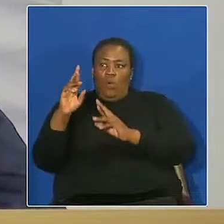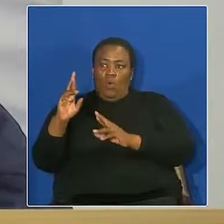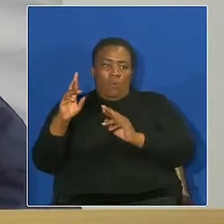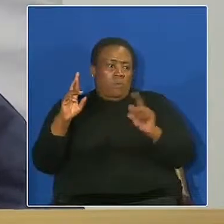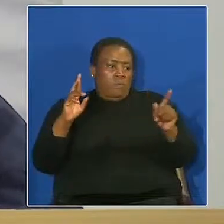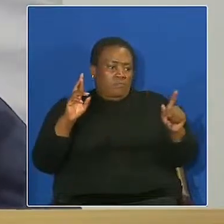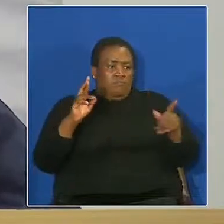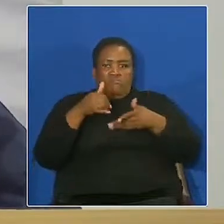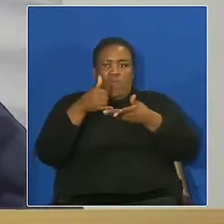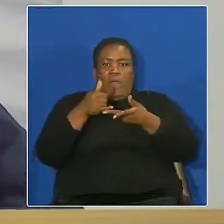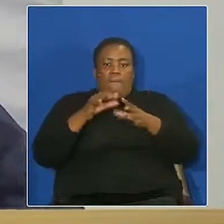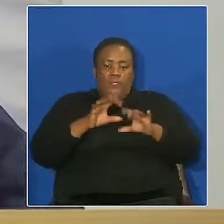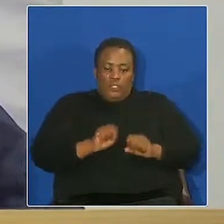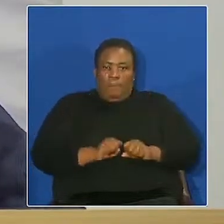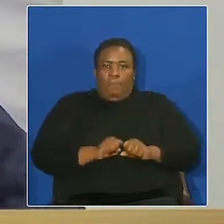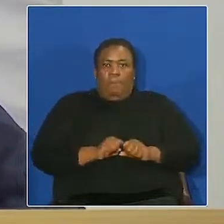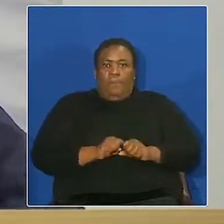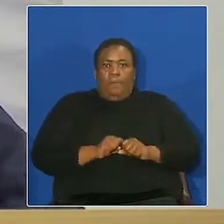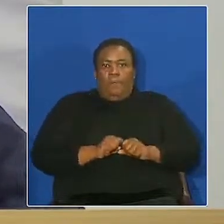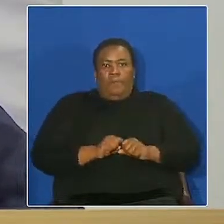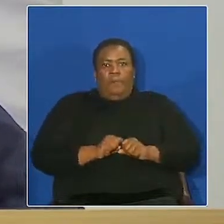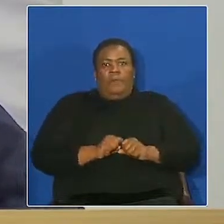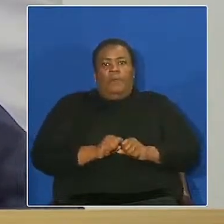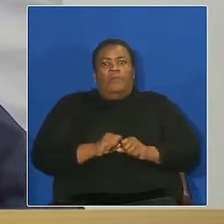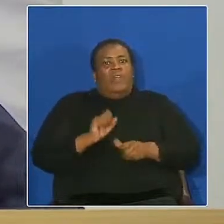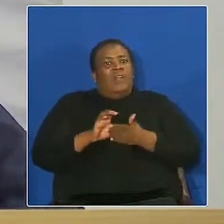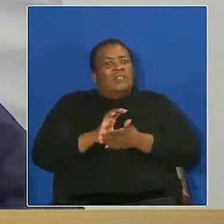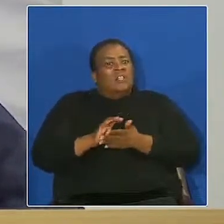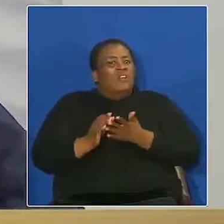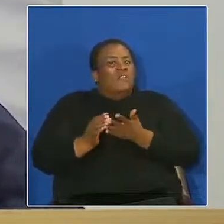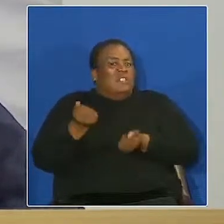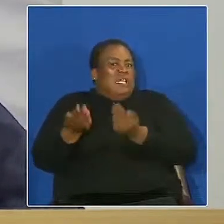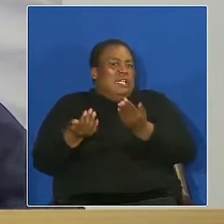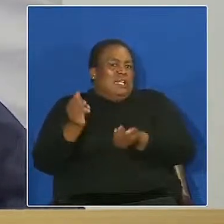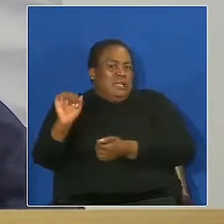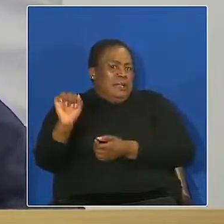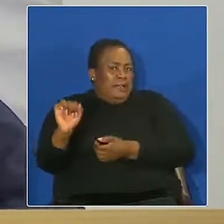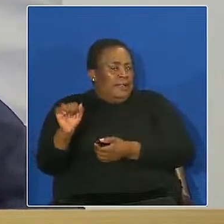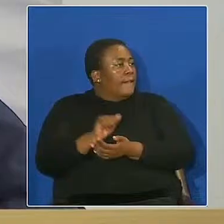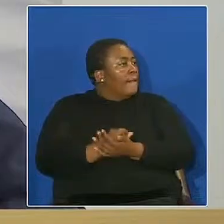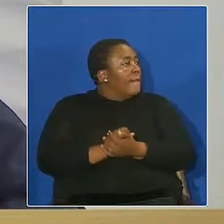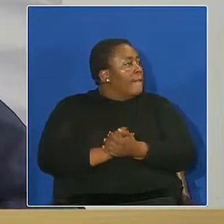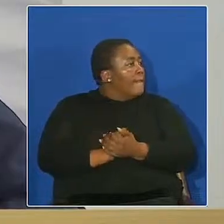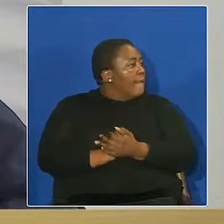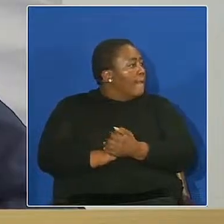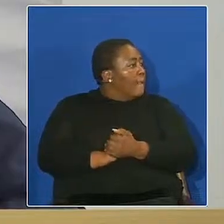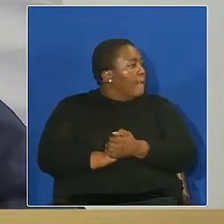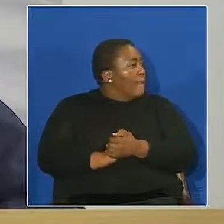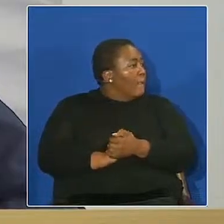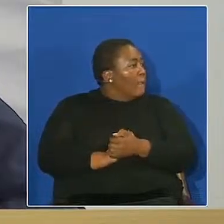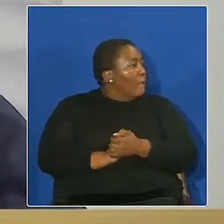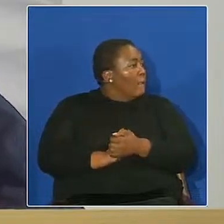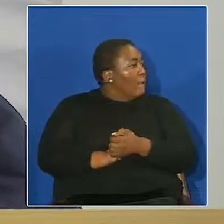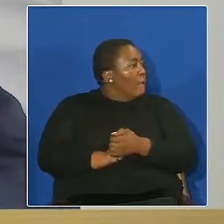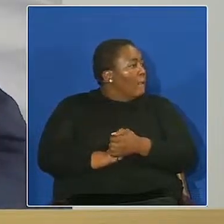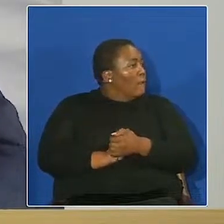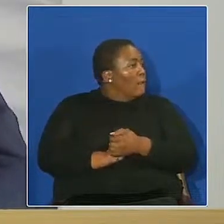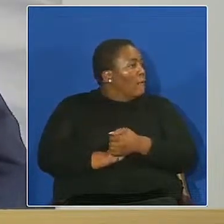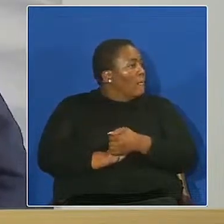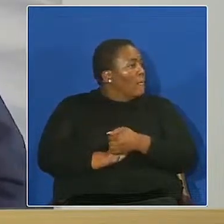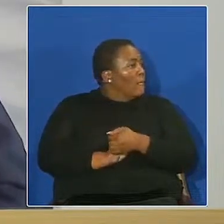And I'm saying the target was wrong in accordance with your thesis. I'm not stating that as a fact, General.